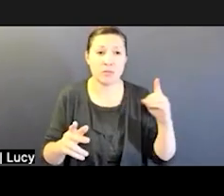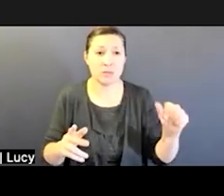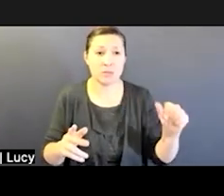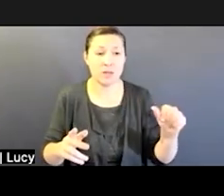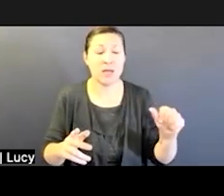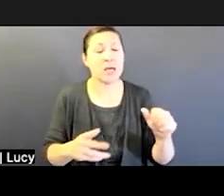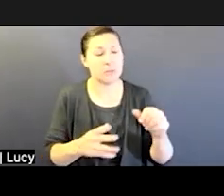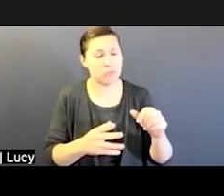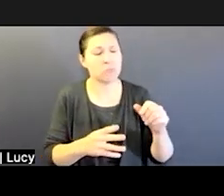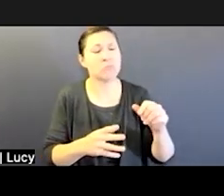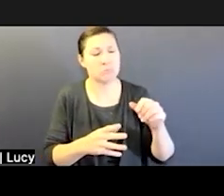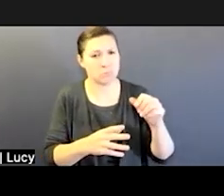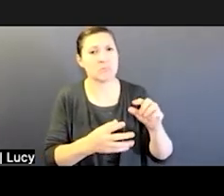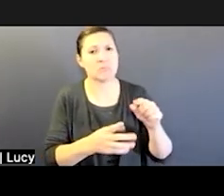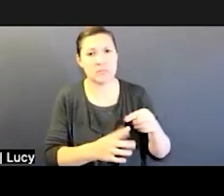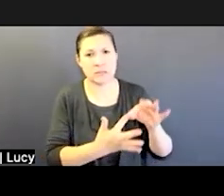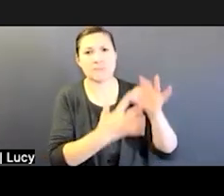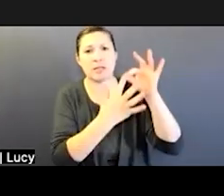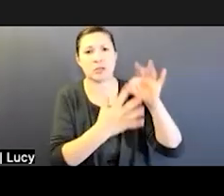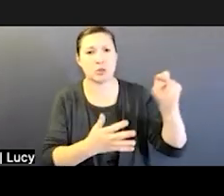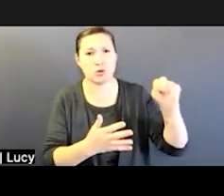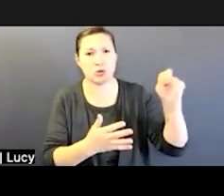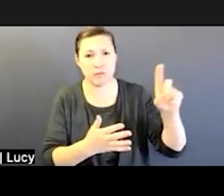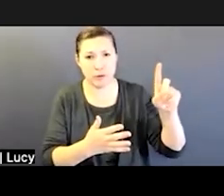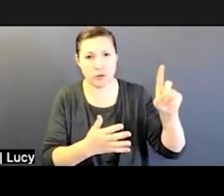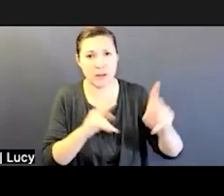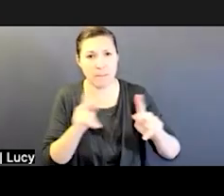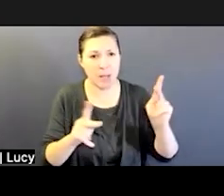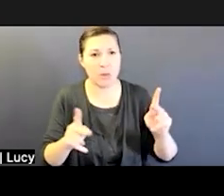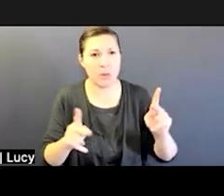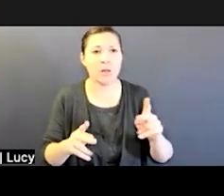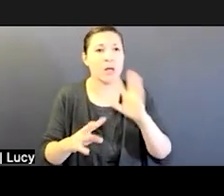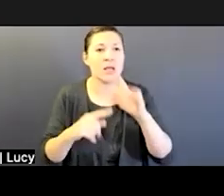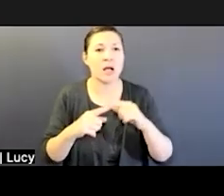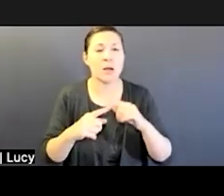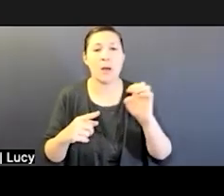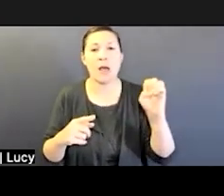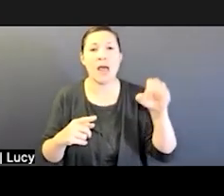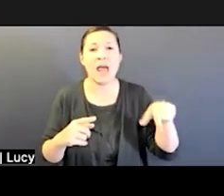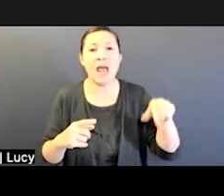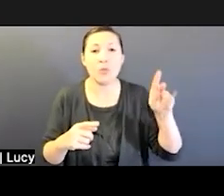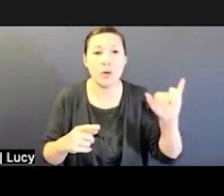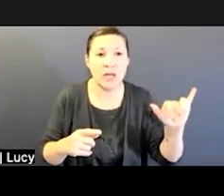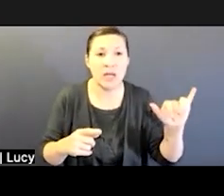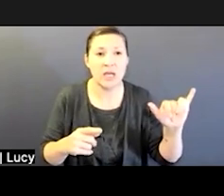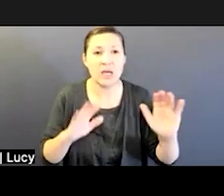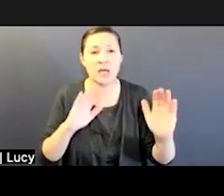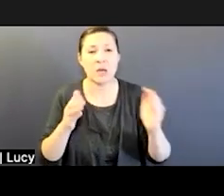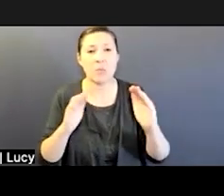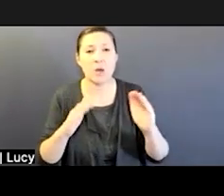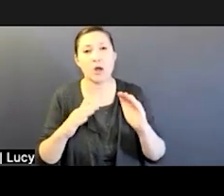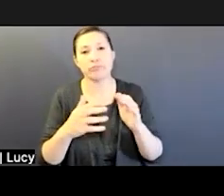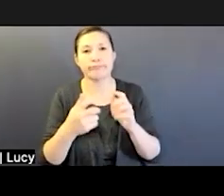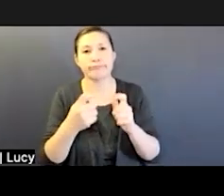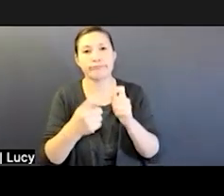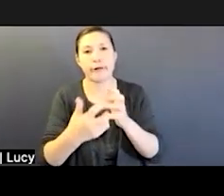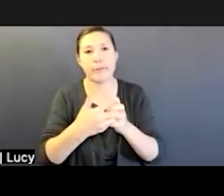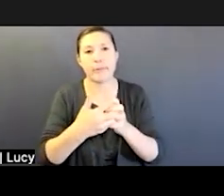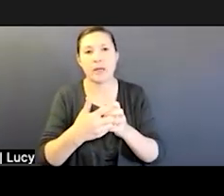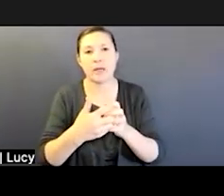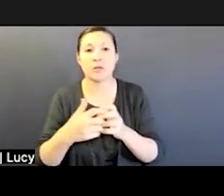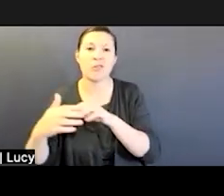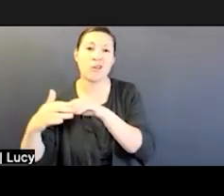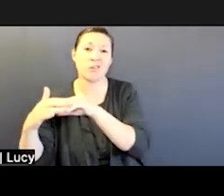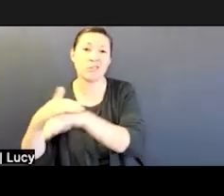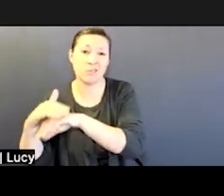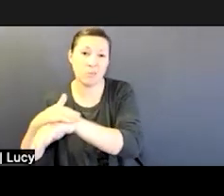people. So you think about looking at equity compared to accommodation, compared to accessibility. You can